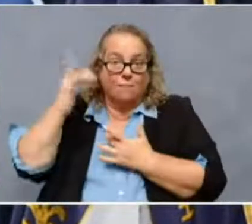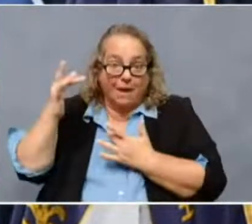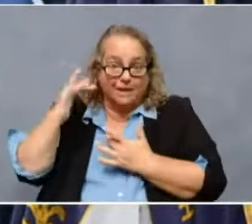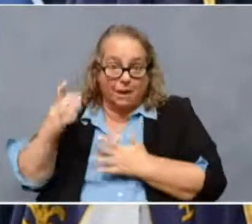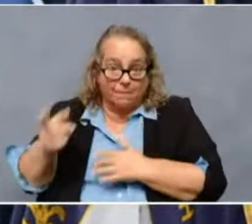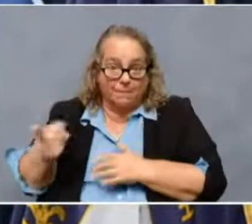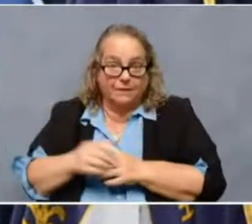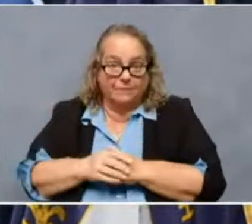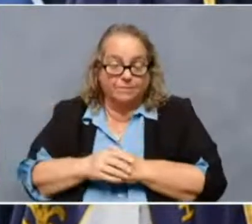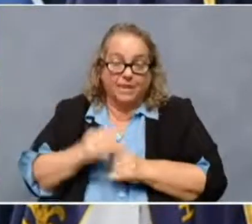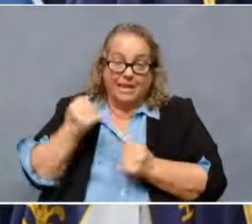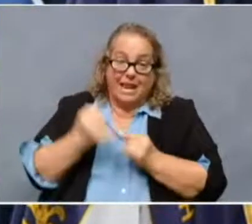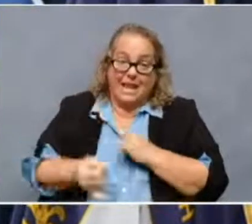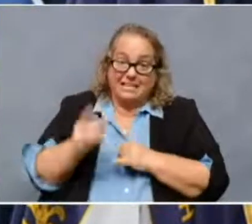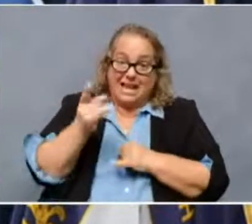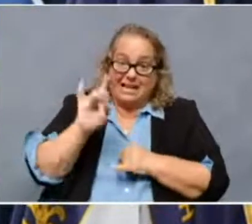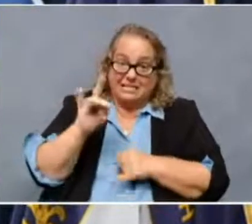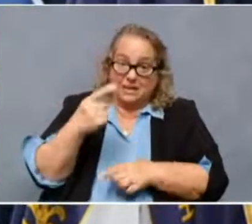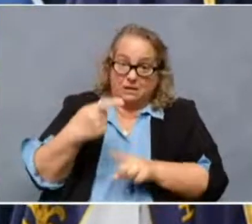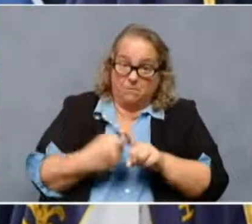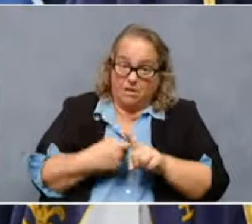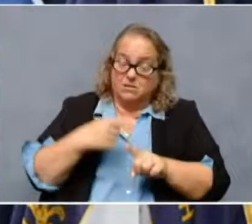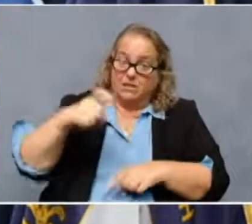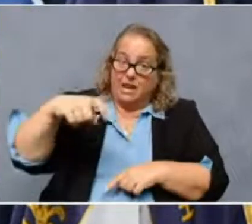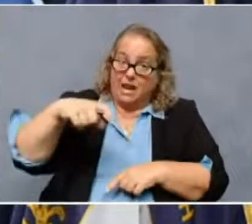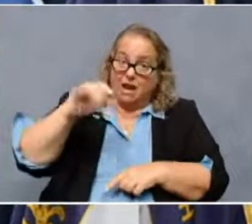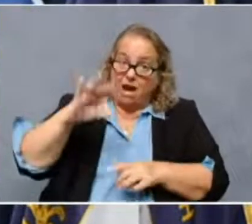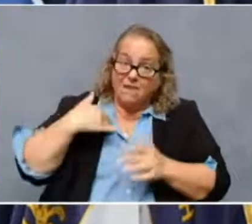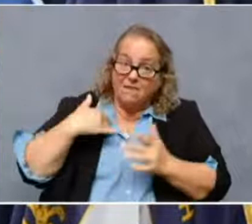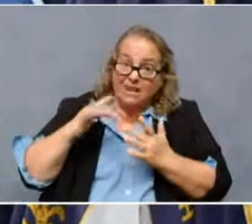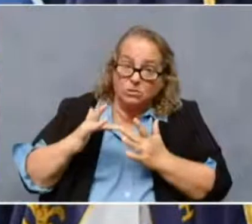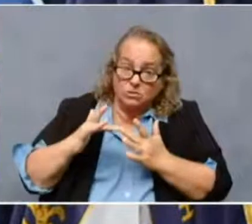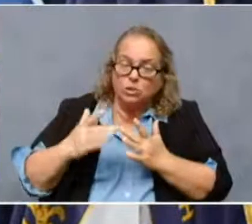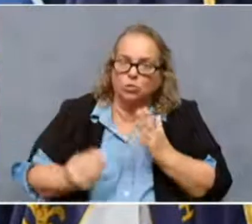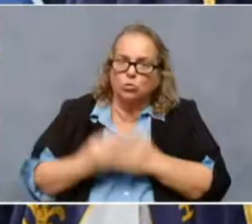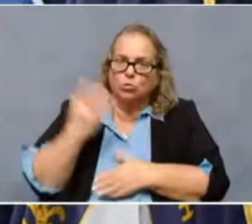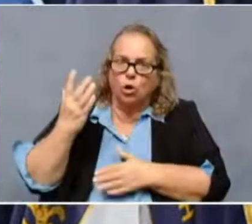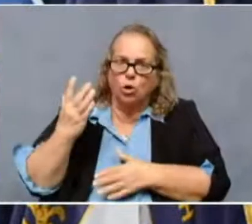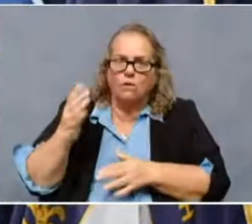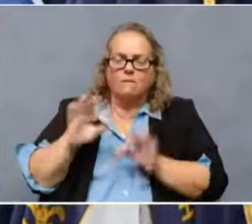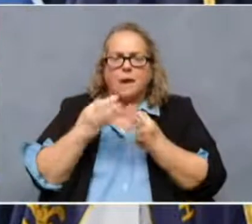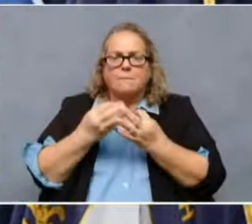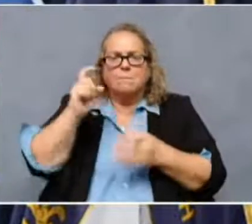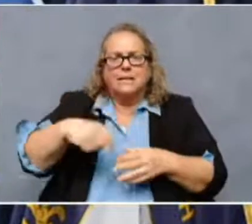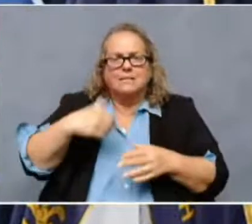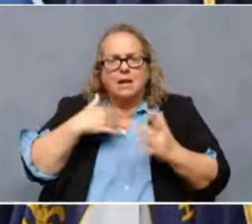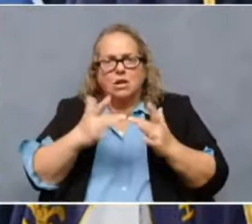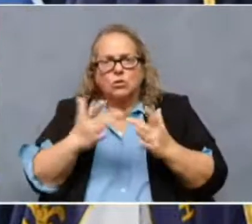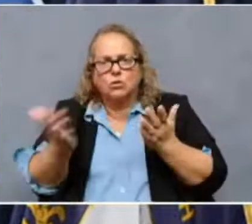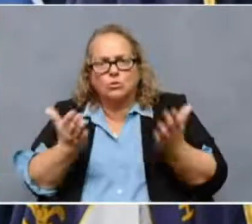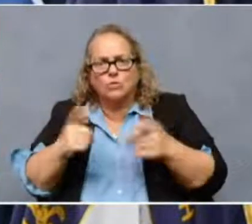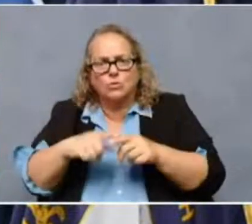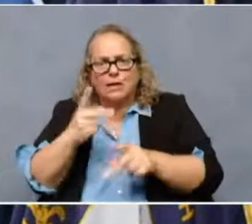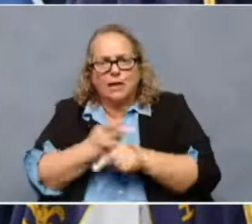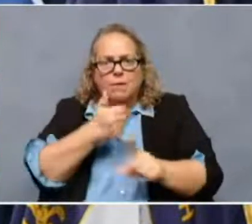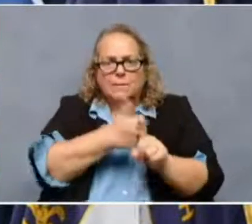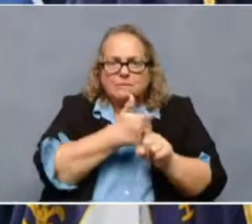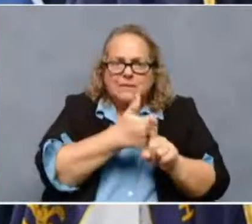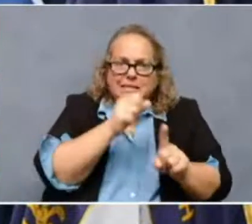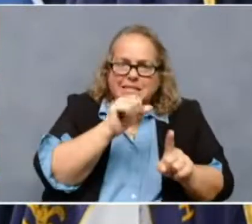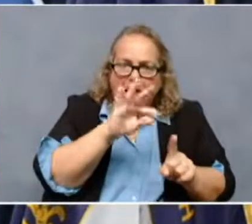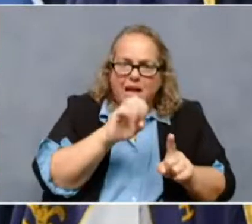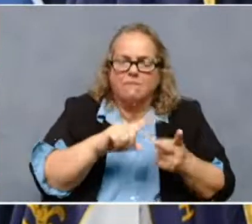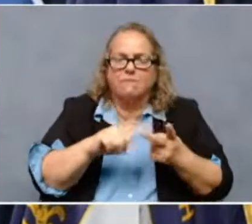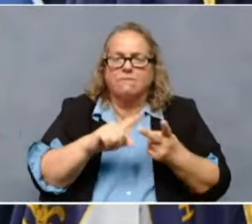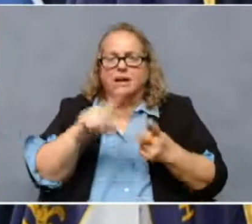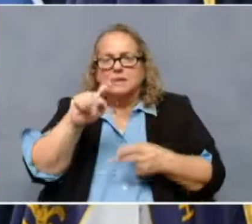that need grew with more families that had to rely on internet services to keep themselves safe through telework, telehealth, and online